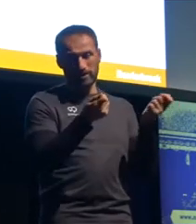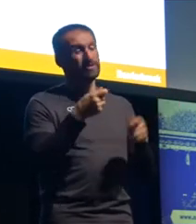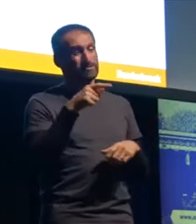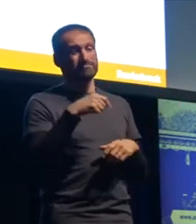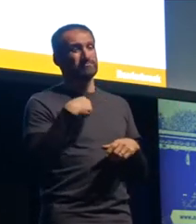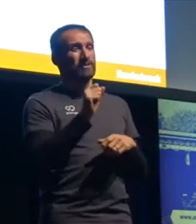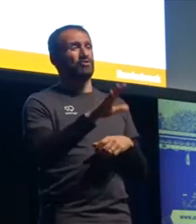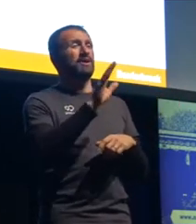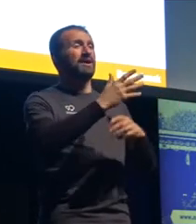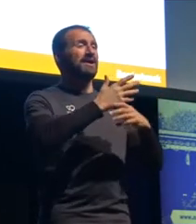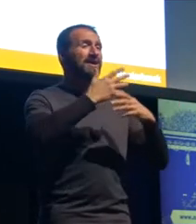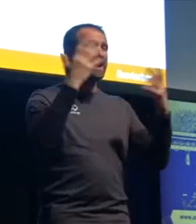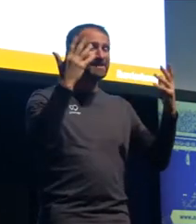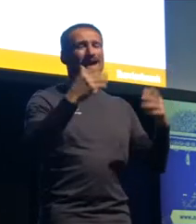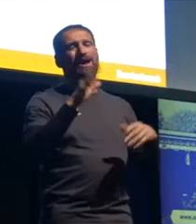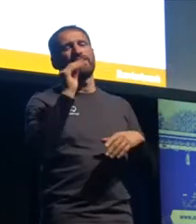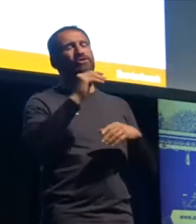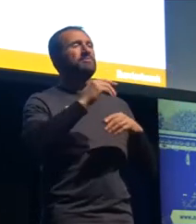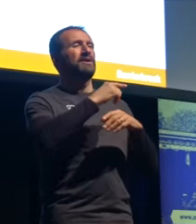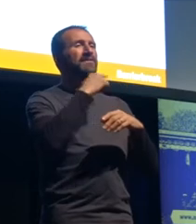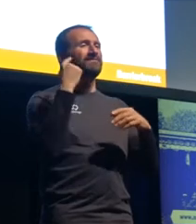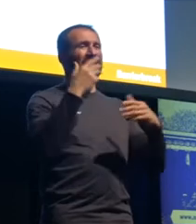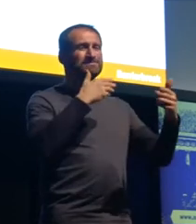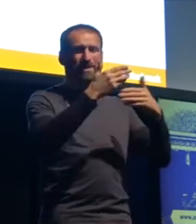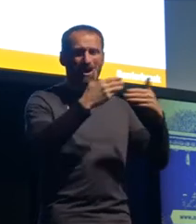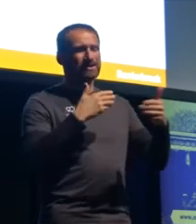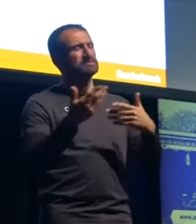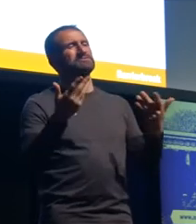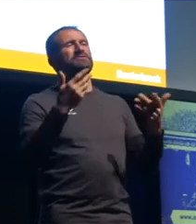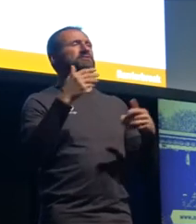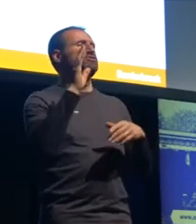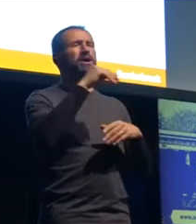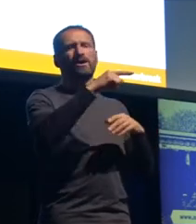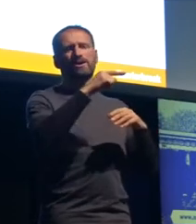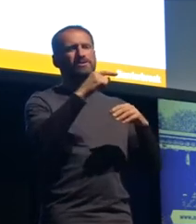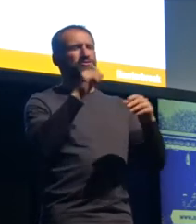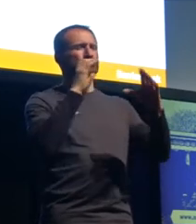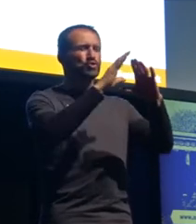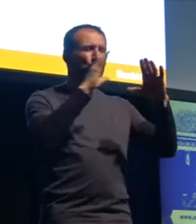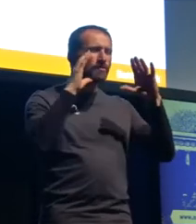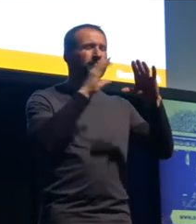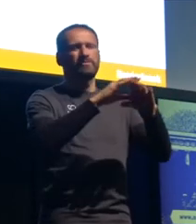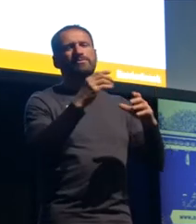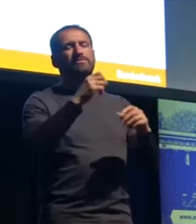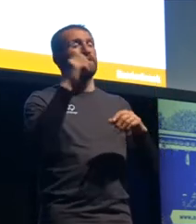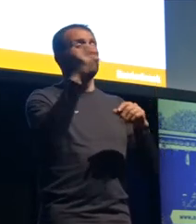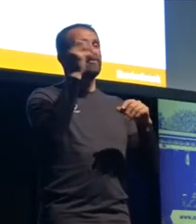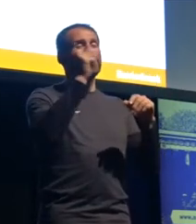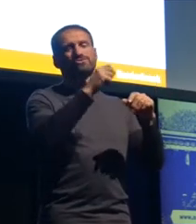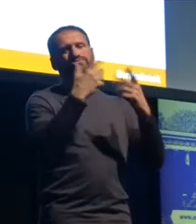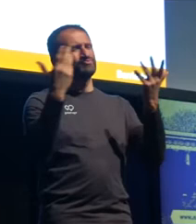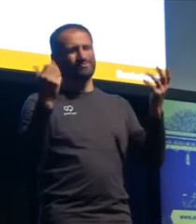brightness, the white balance, the zoom, the camera flash, and many other things. So you can take, there are two methods for